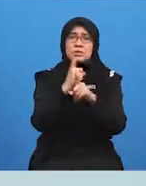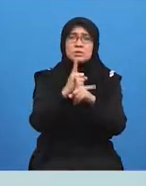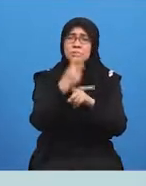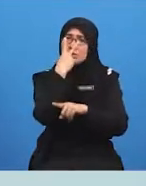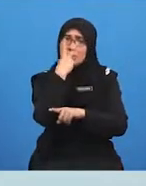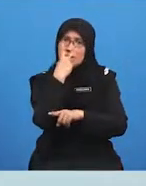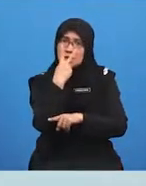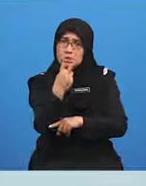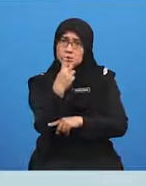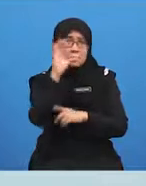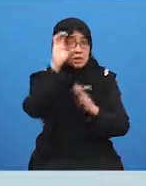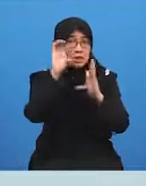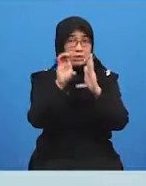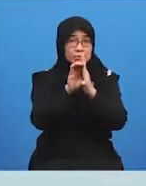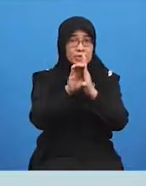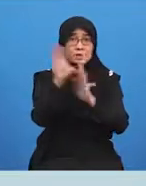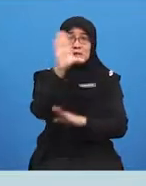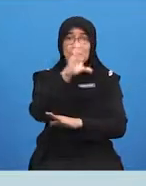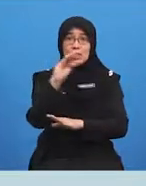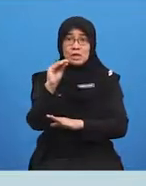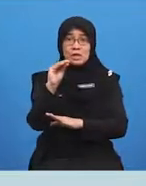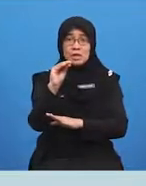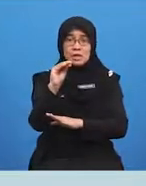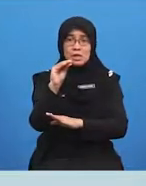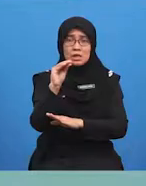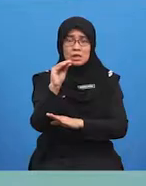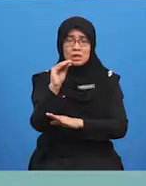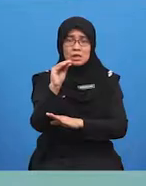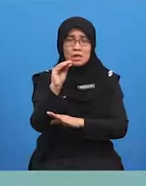the pictures. Then, repeat after me.